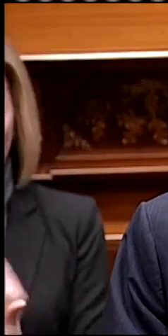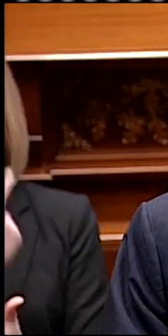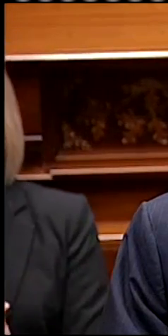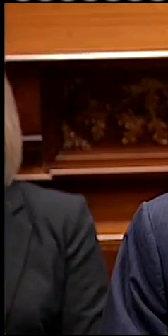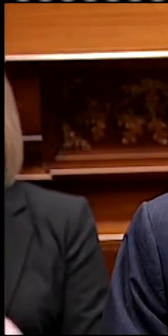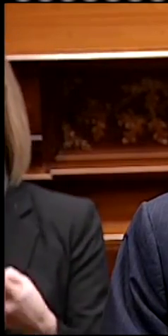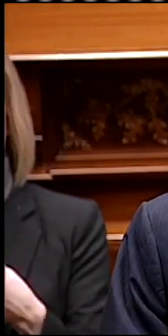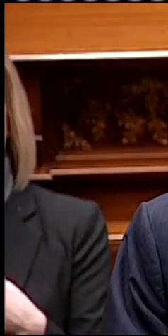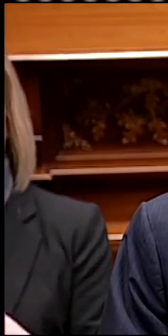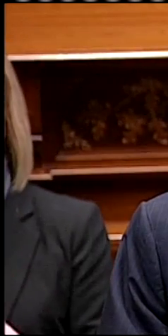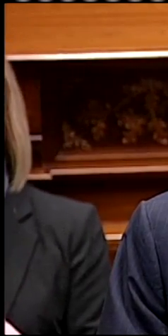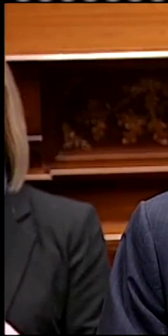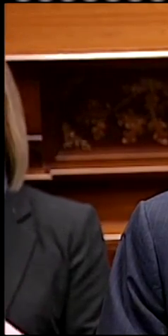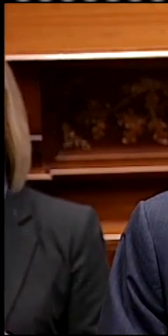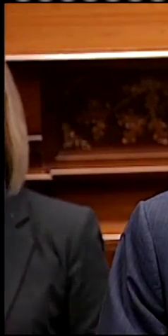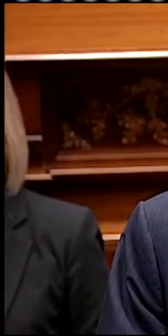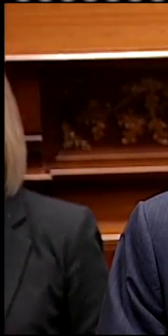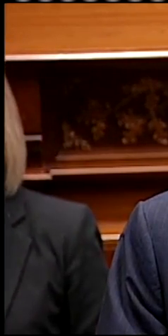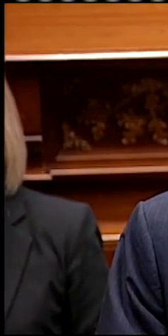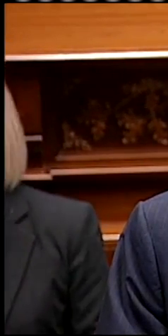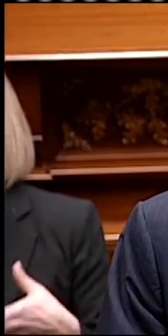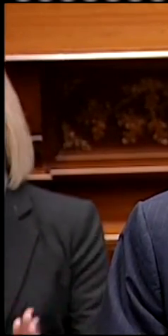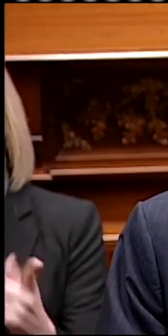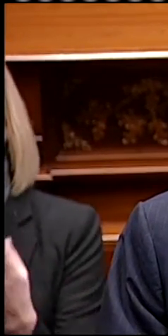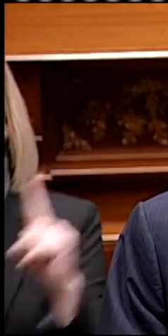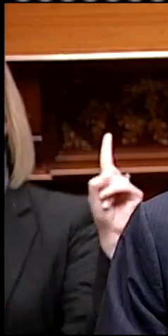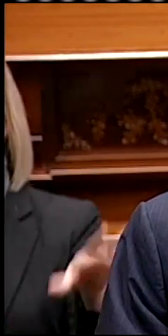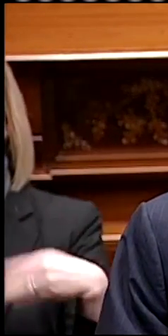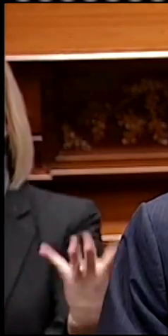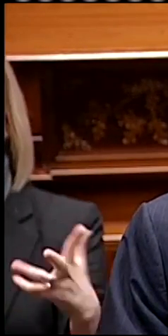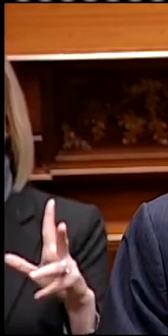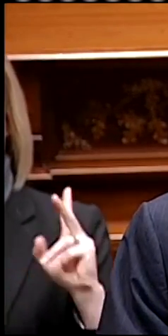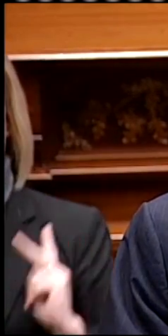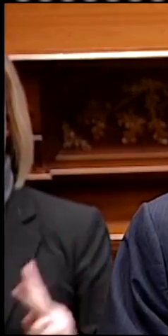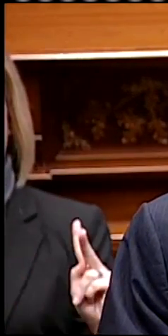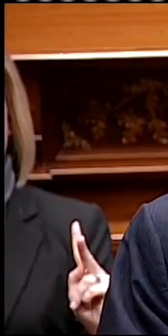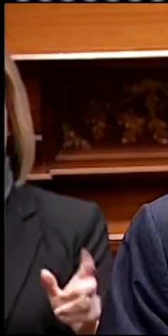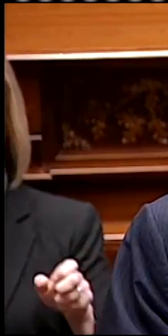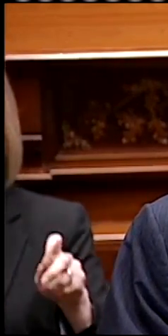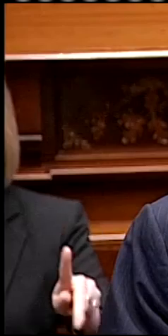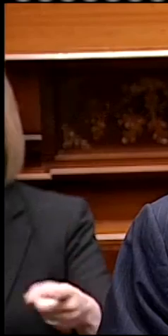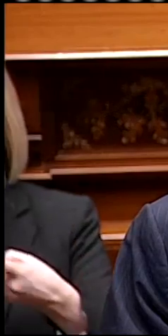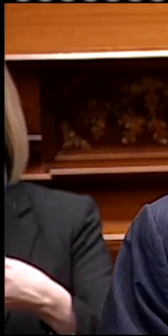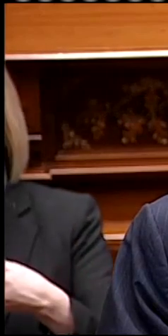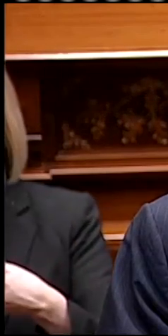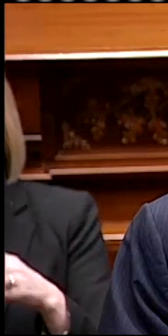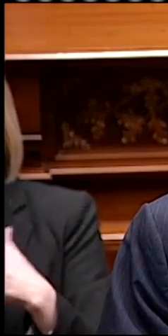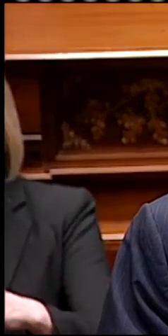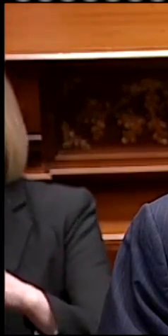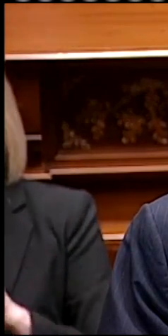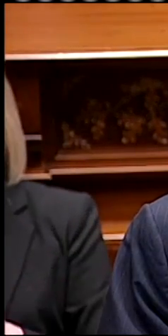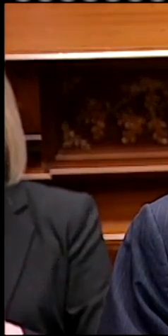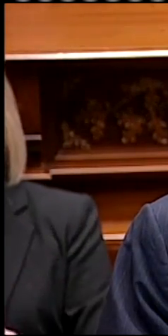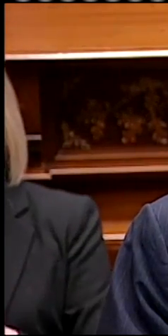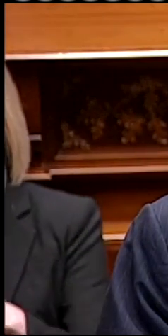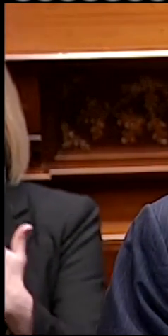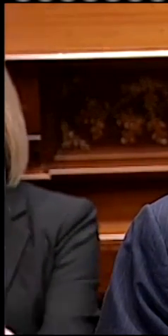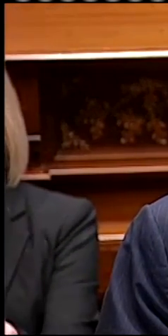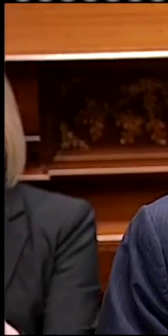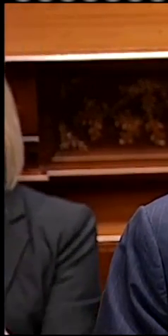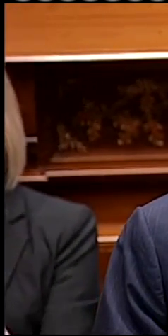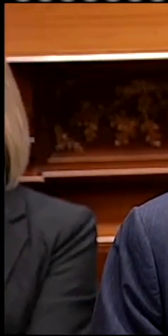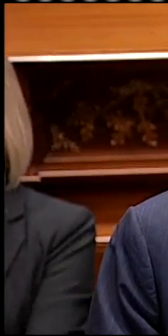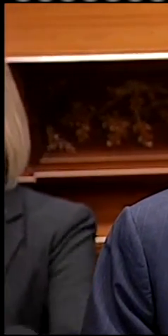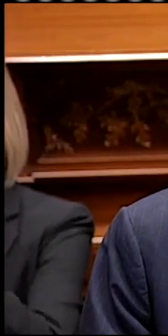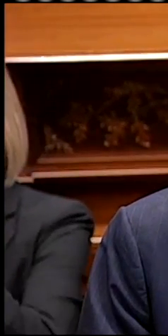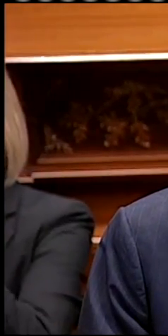government. Let's finally give the people a chance to enact term limits by putting that